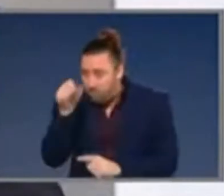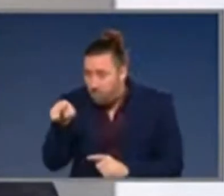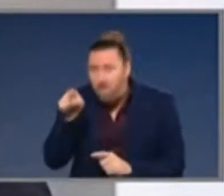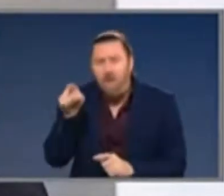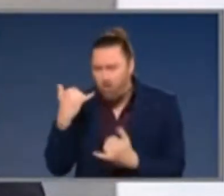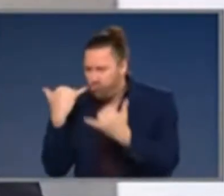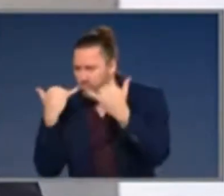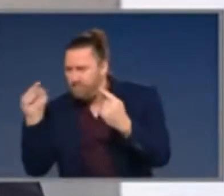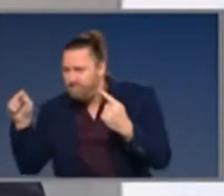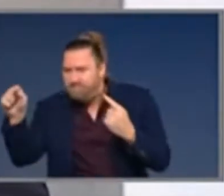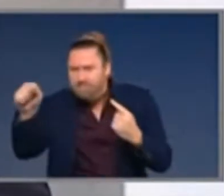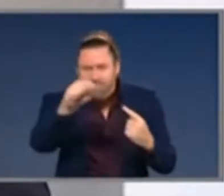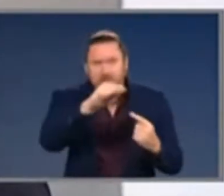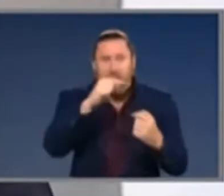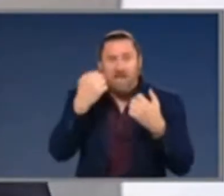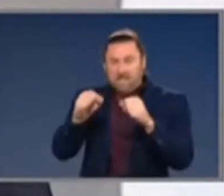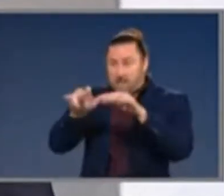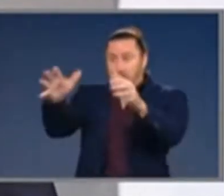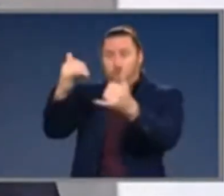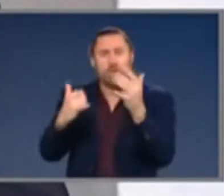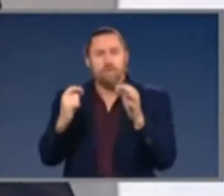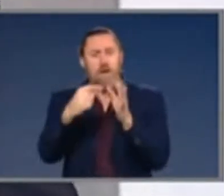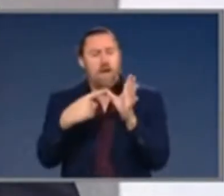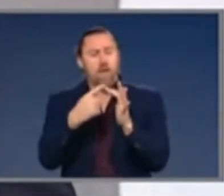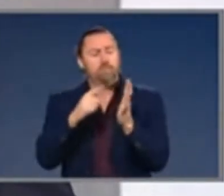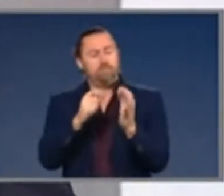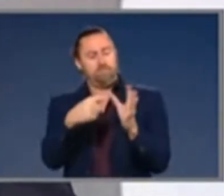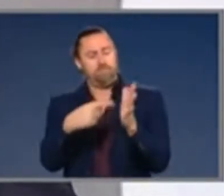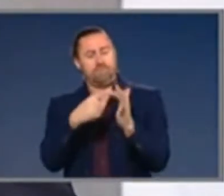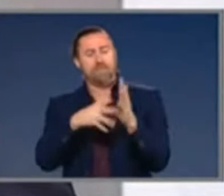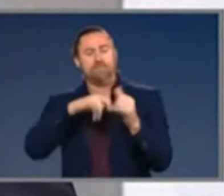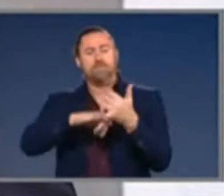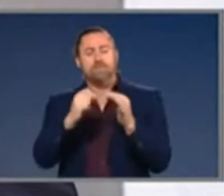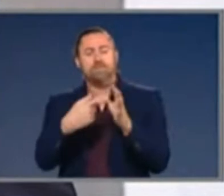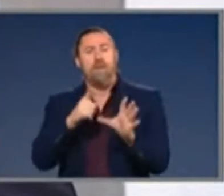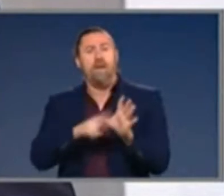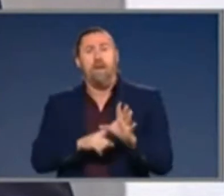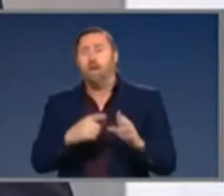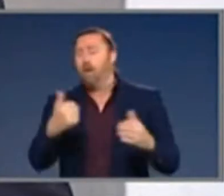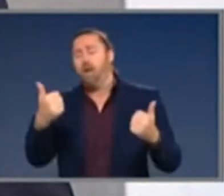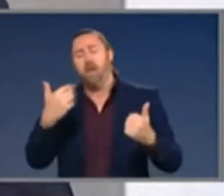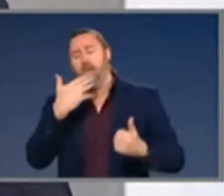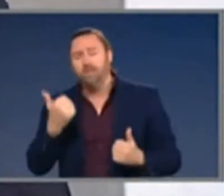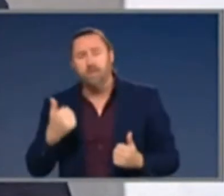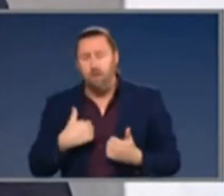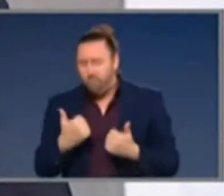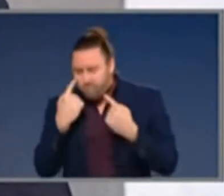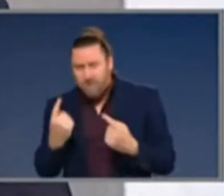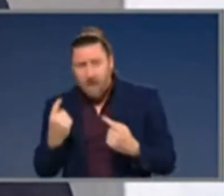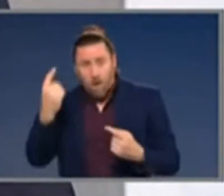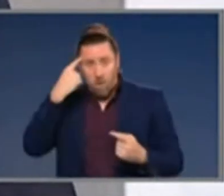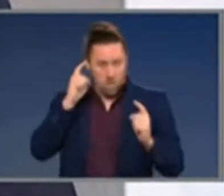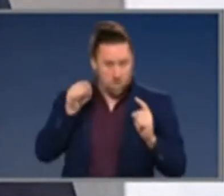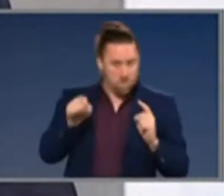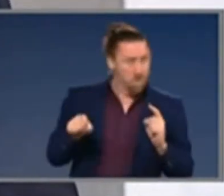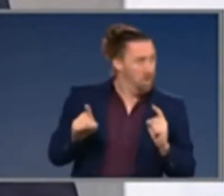to stay on top of that. The response down in Batemans Bay has been particularly welcome, and I'm pleased to hear that the situation there has